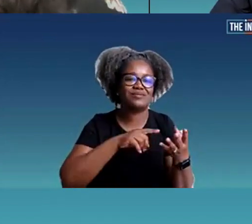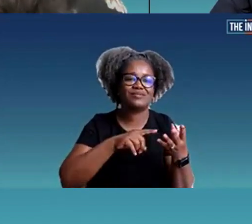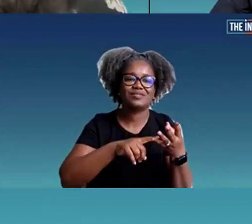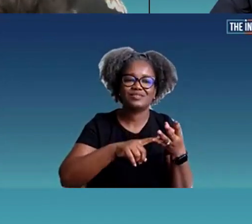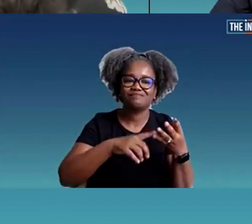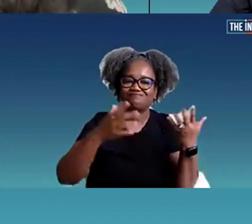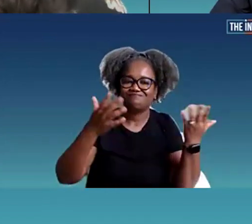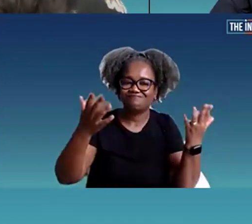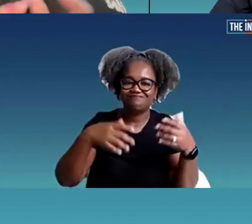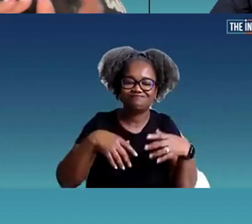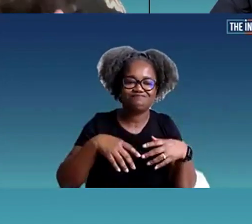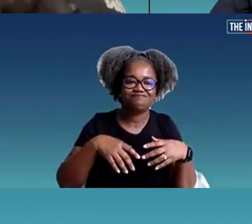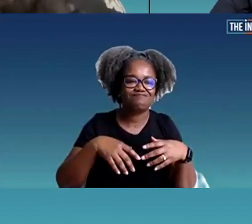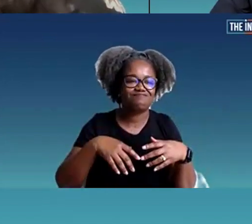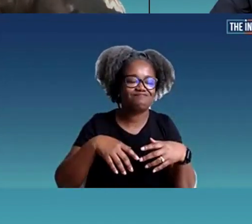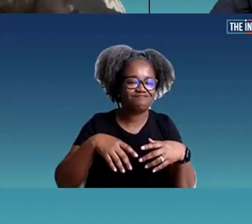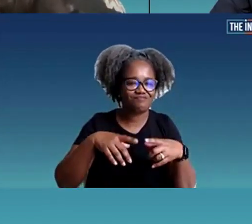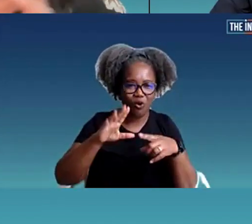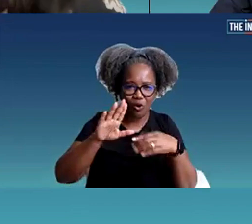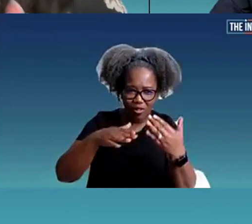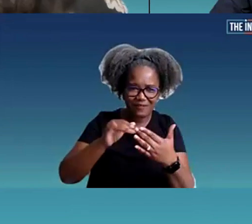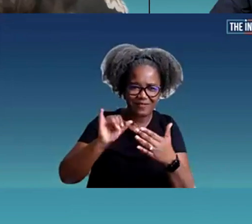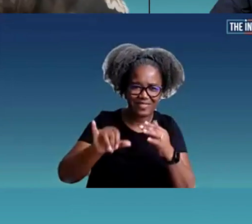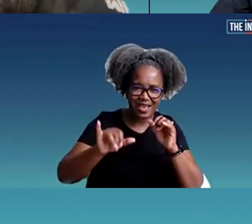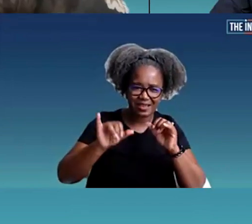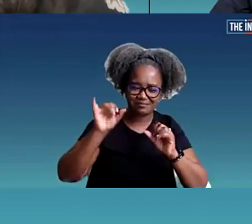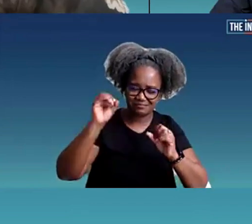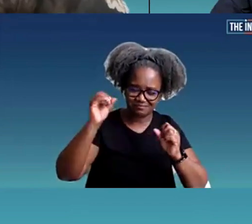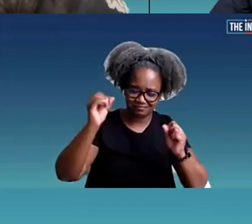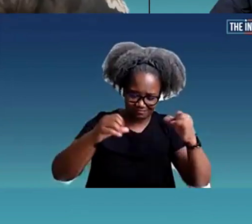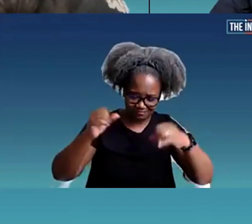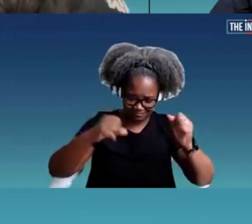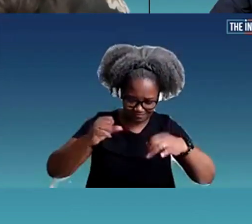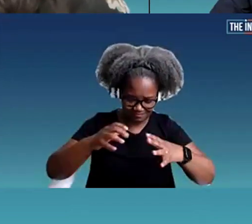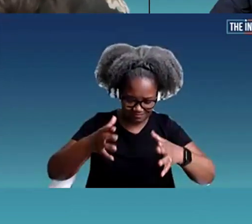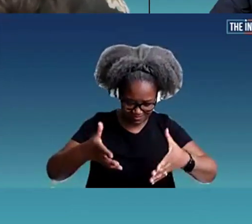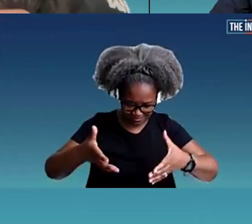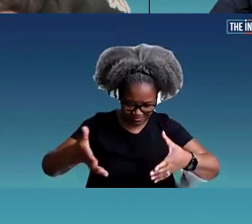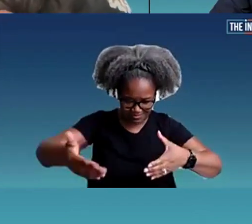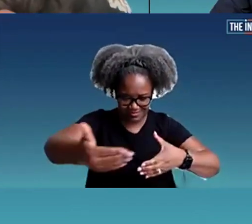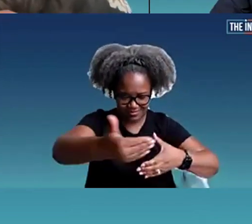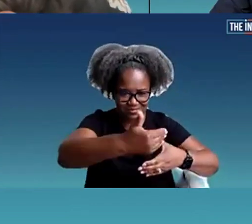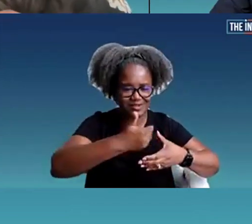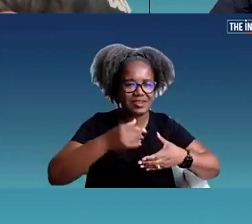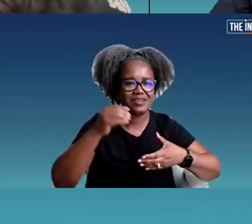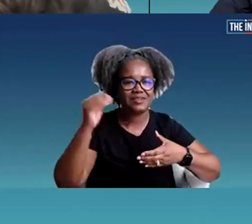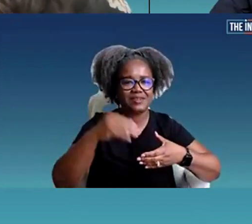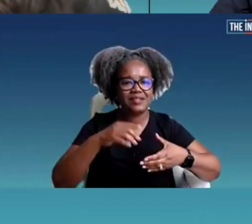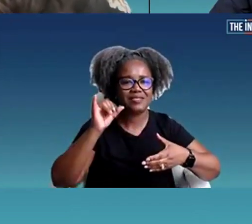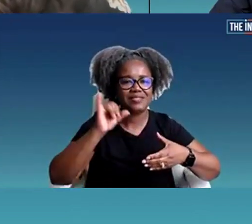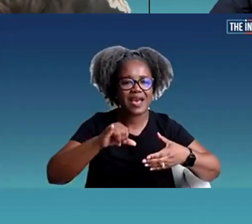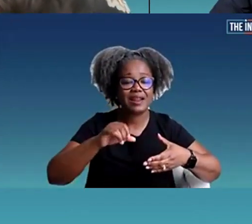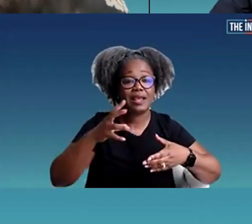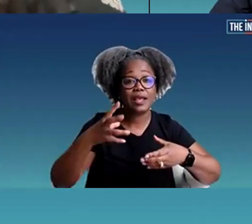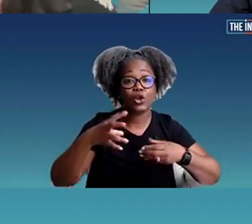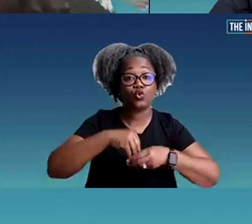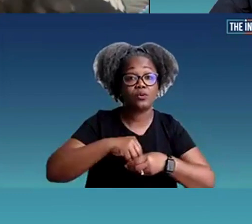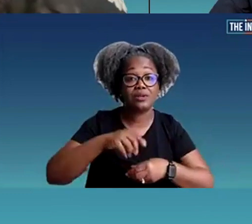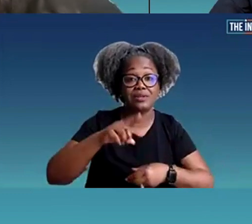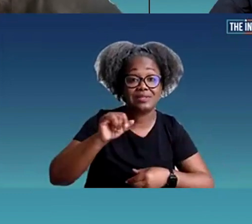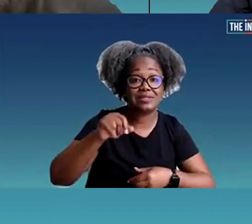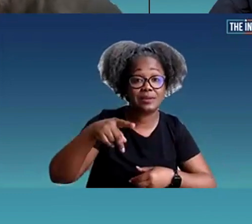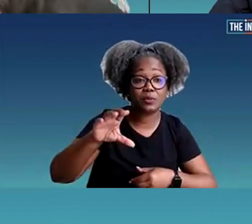collecting those baseline metrics, and that's where I would say, let's go a little bit further and start collecting social determinants of health data as